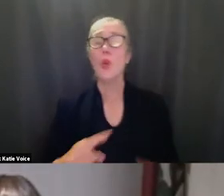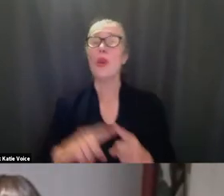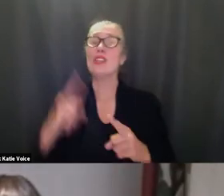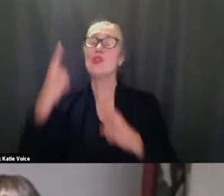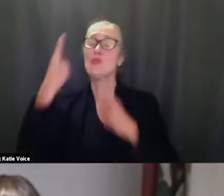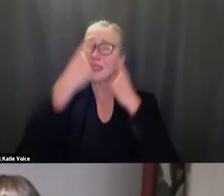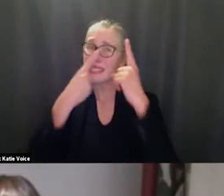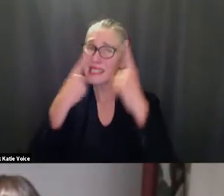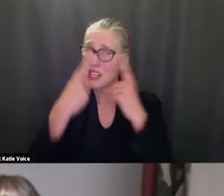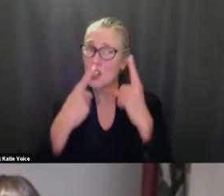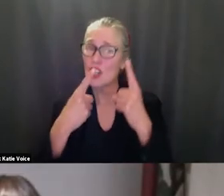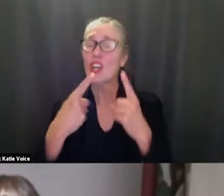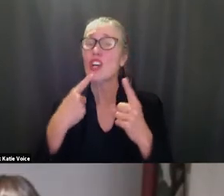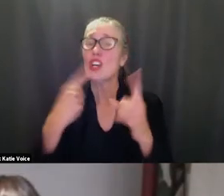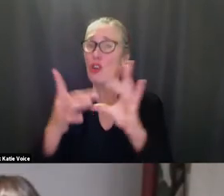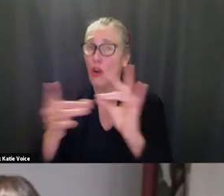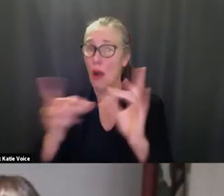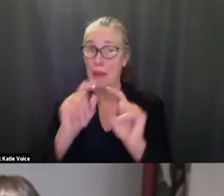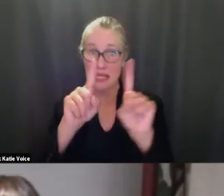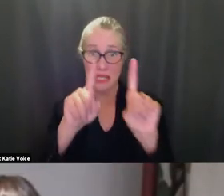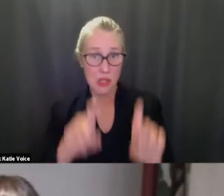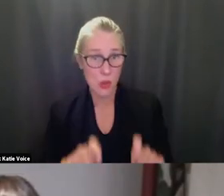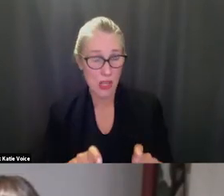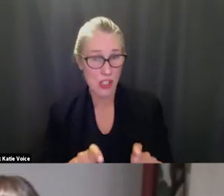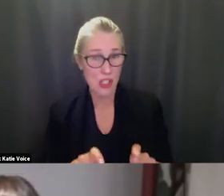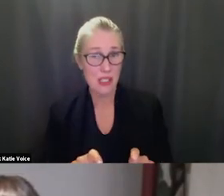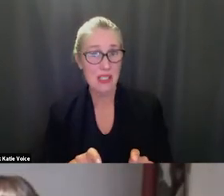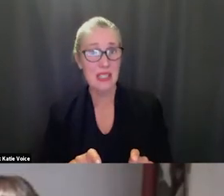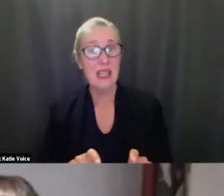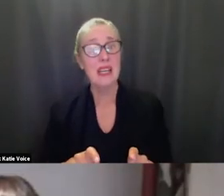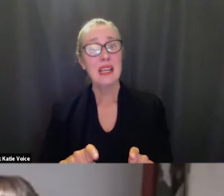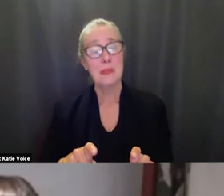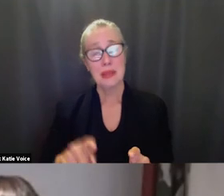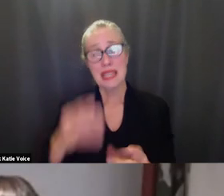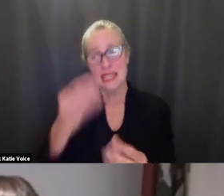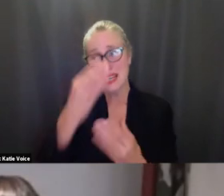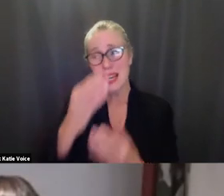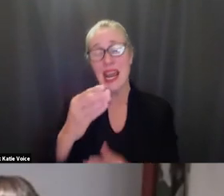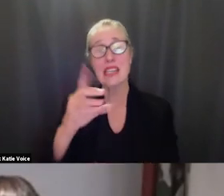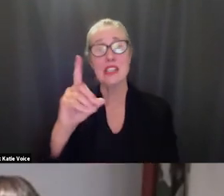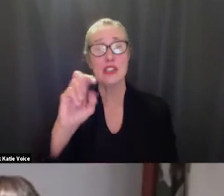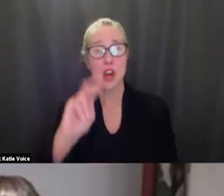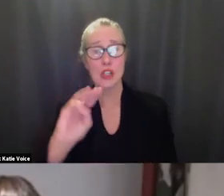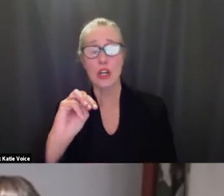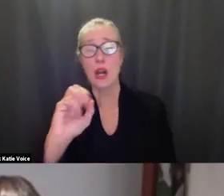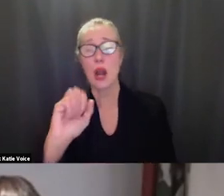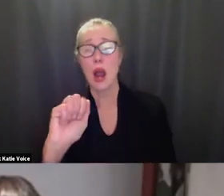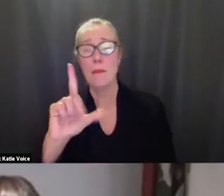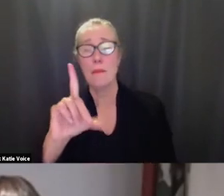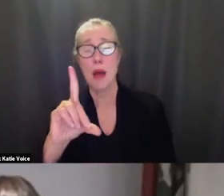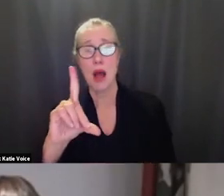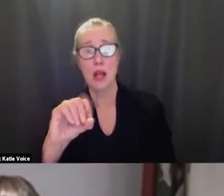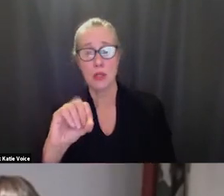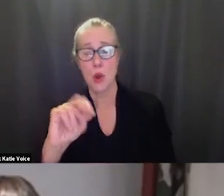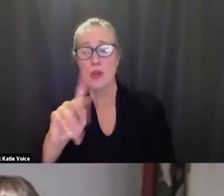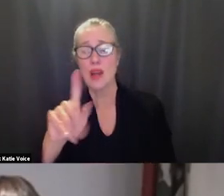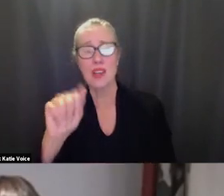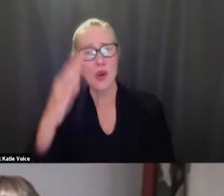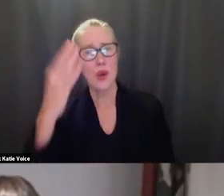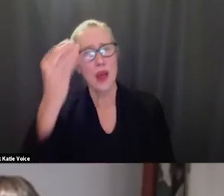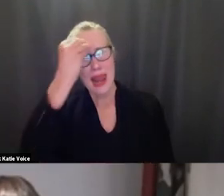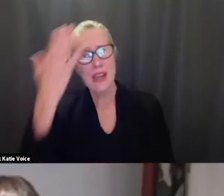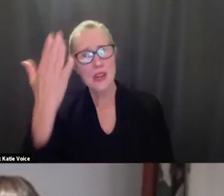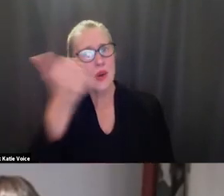questions tonight i'd love for you to let dr maldonado and her staff know any uh continuing